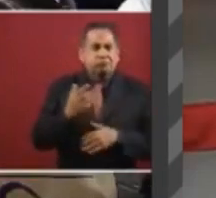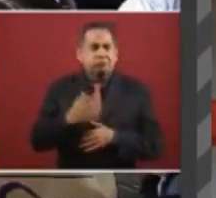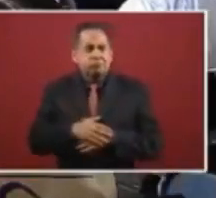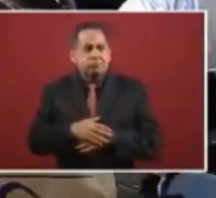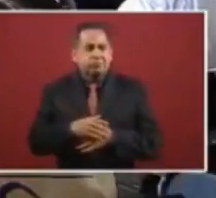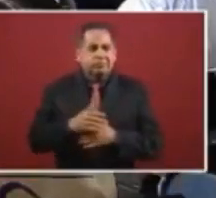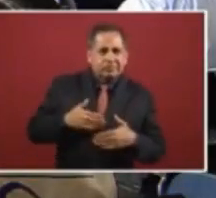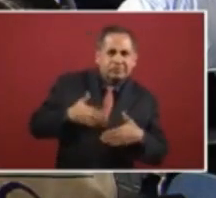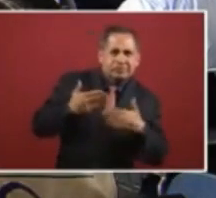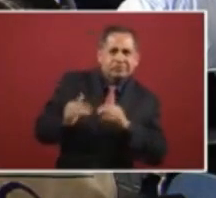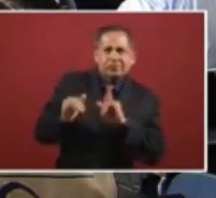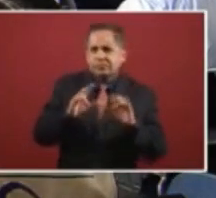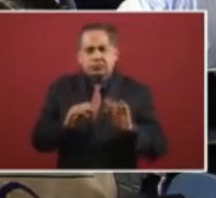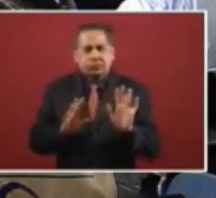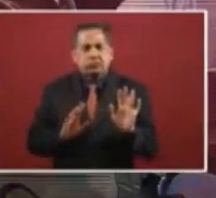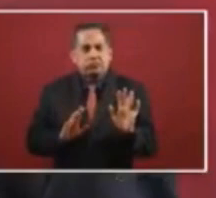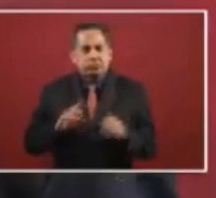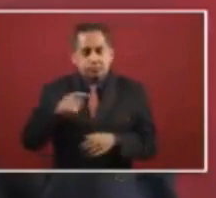businessman